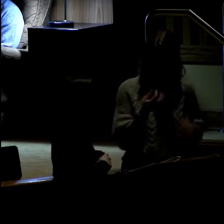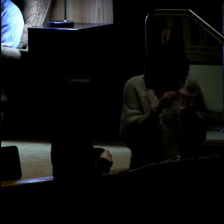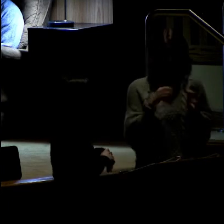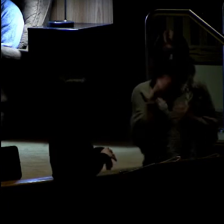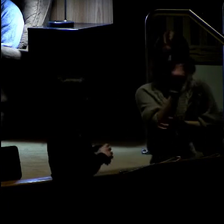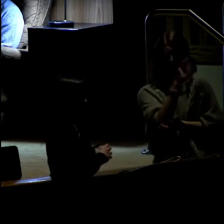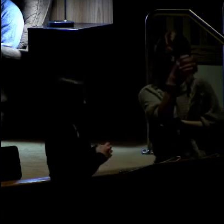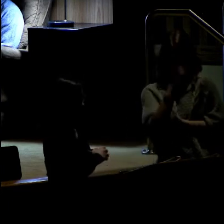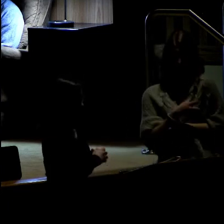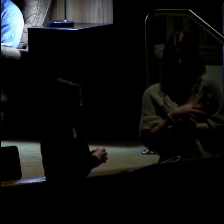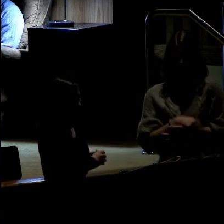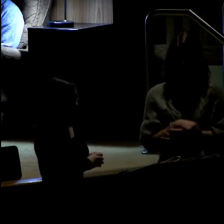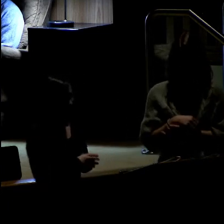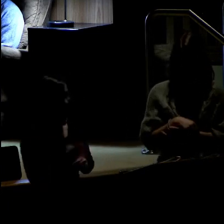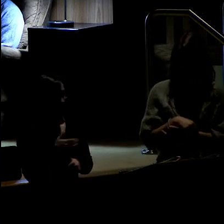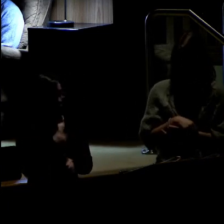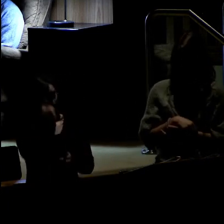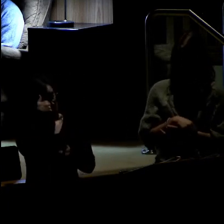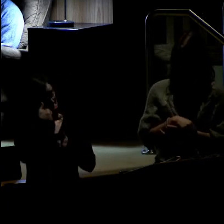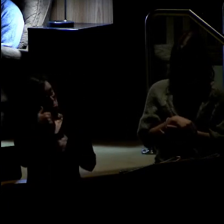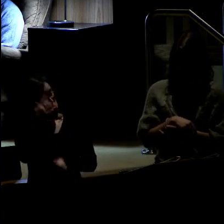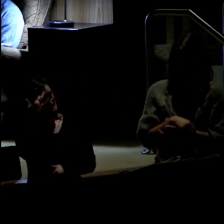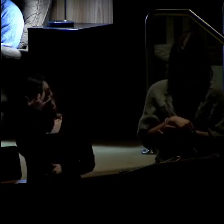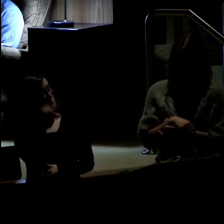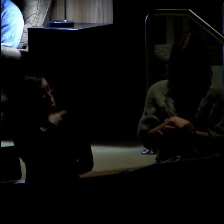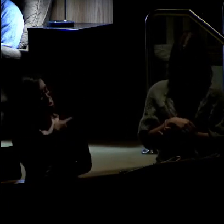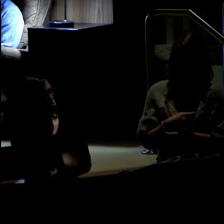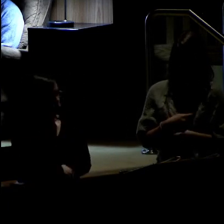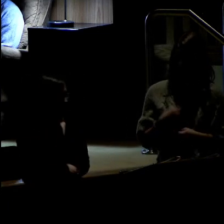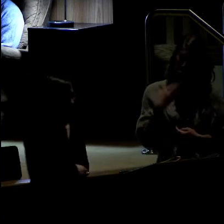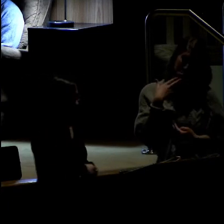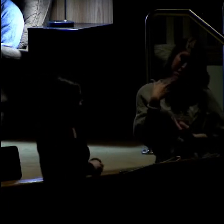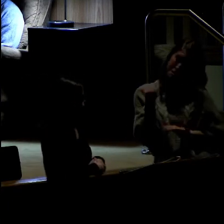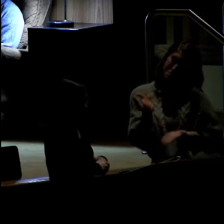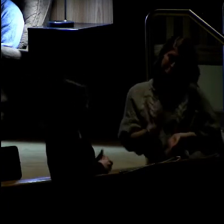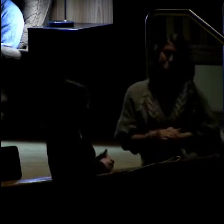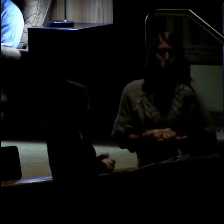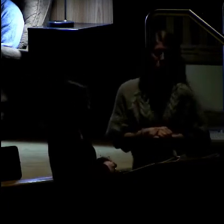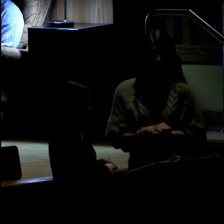pastor. You're a genius, baby brother. Why, thank you, Your Highness.